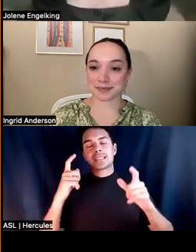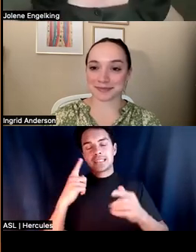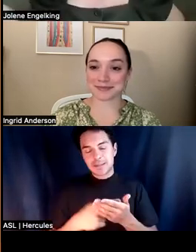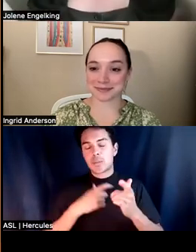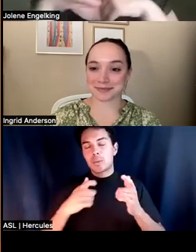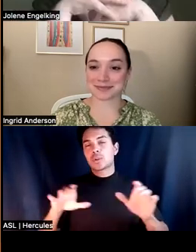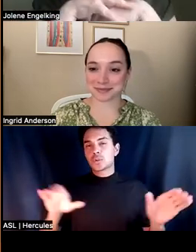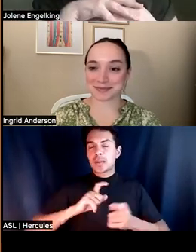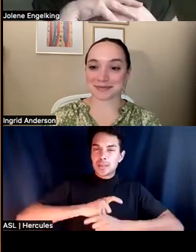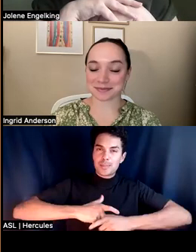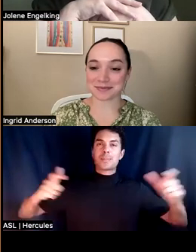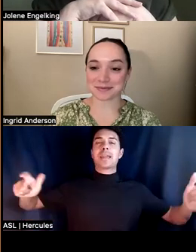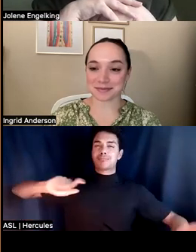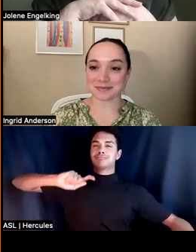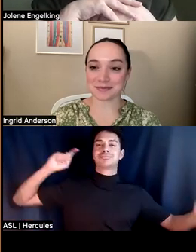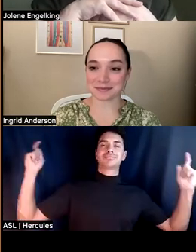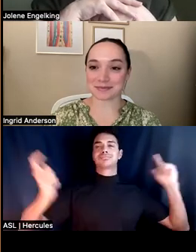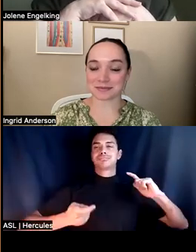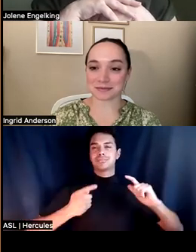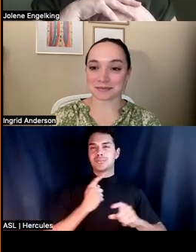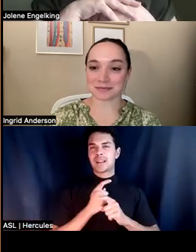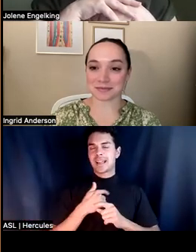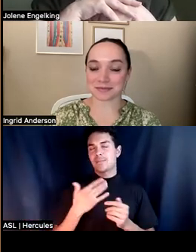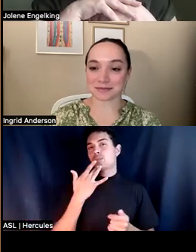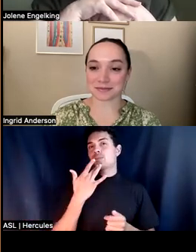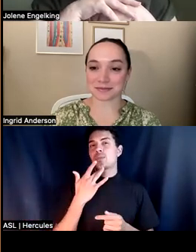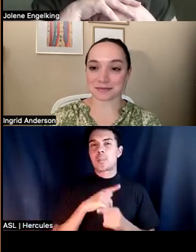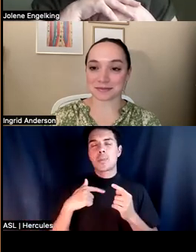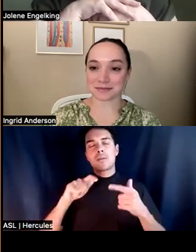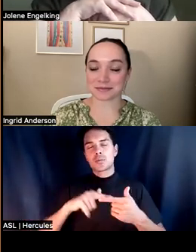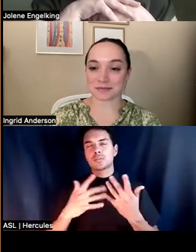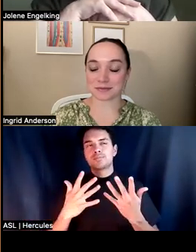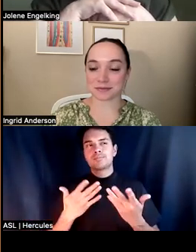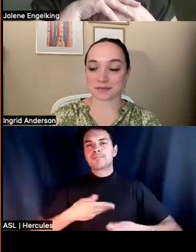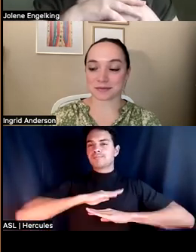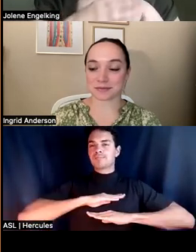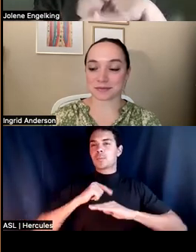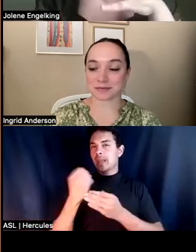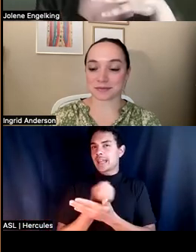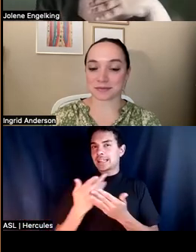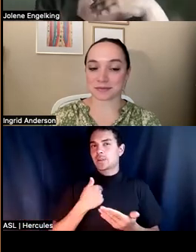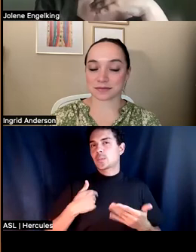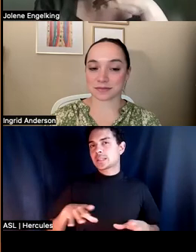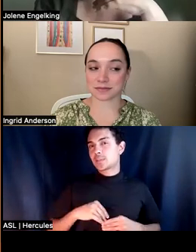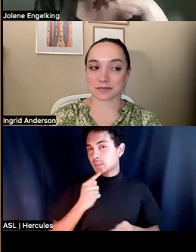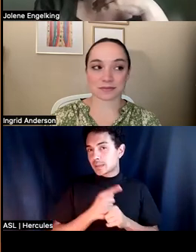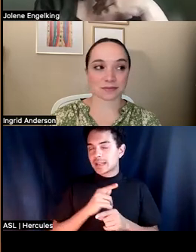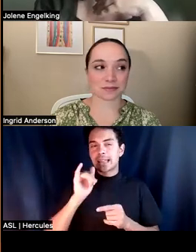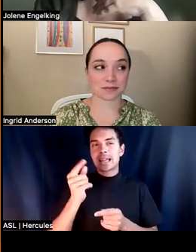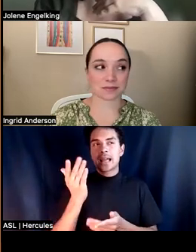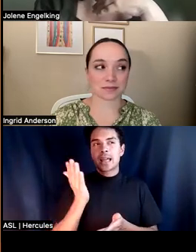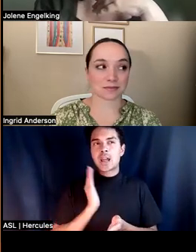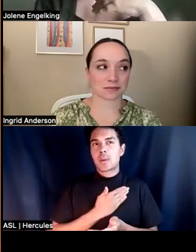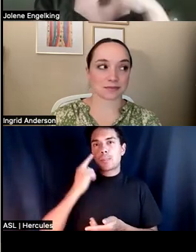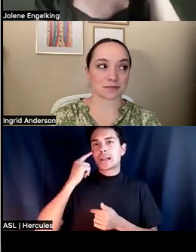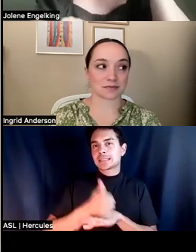big change. We have to embrace anything that we can. And so that's just a little bit of the mindset that we'll be going forward